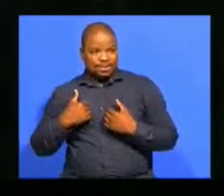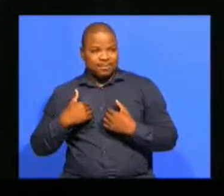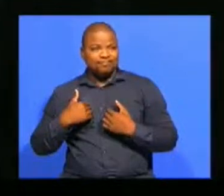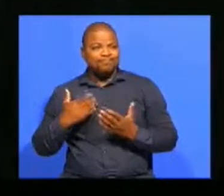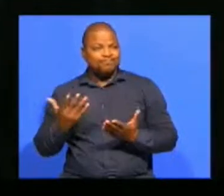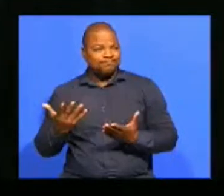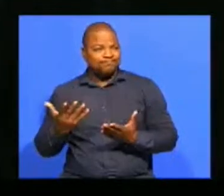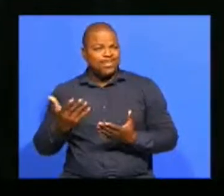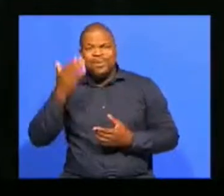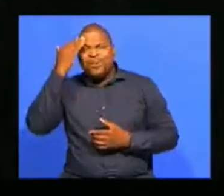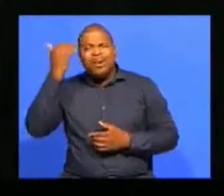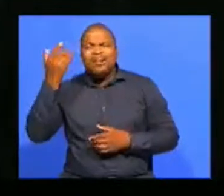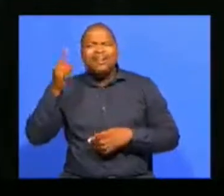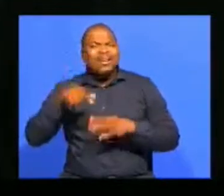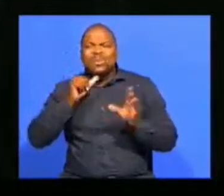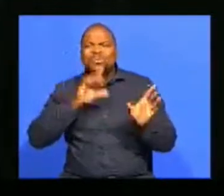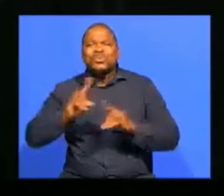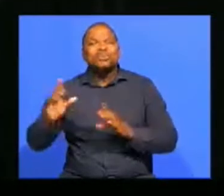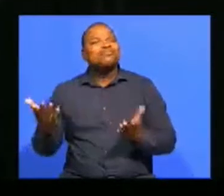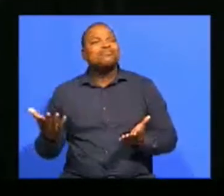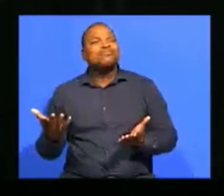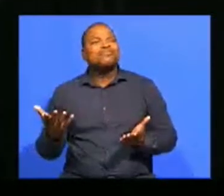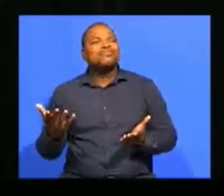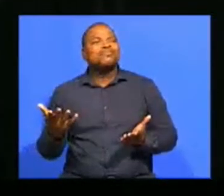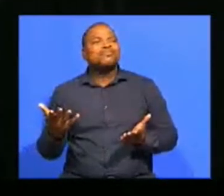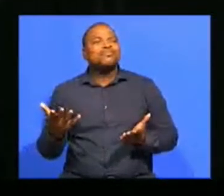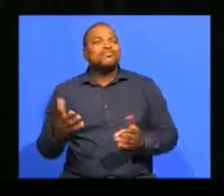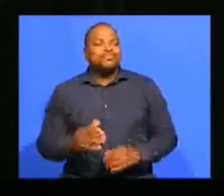is, why can't we did it?